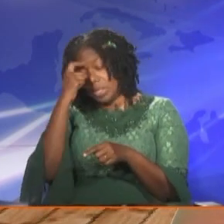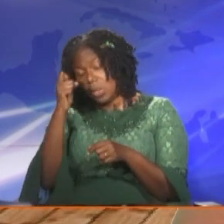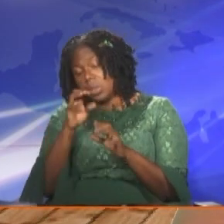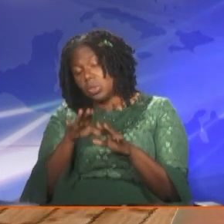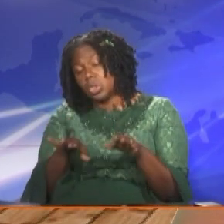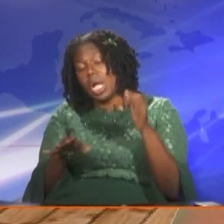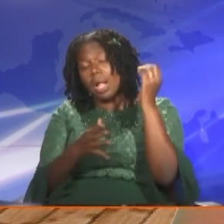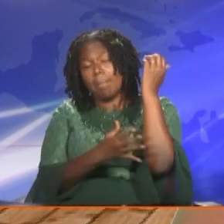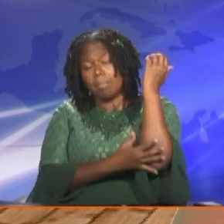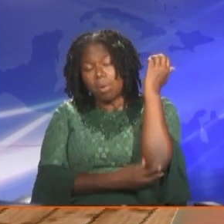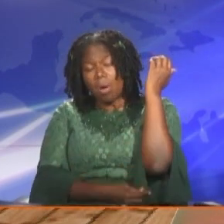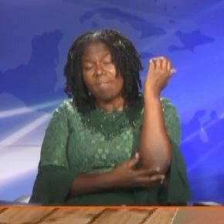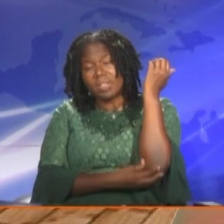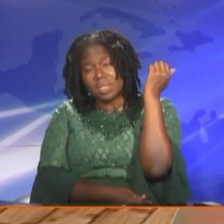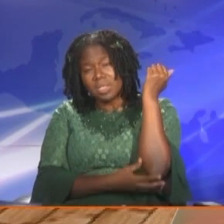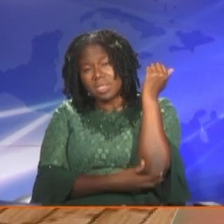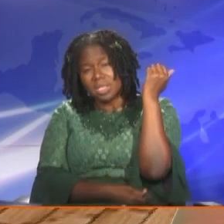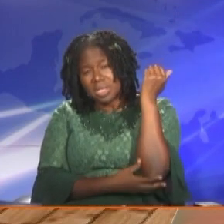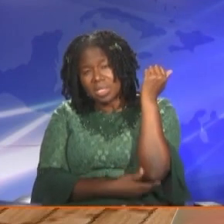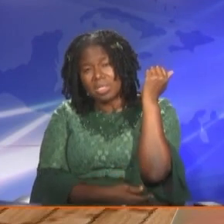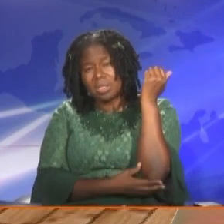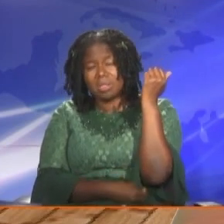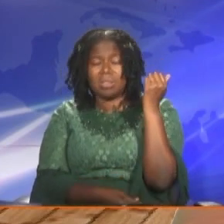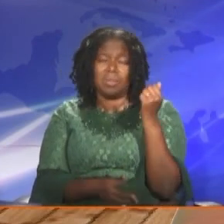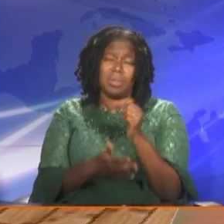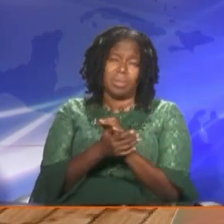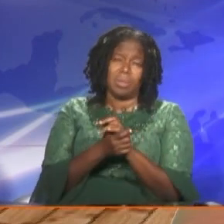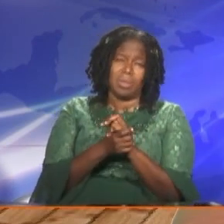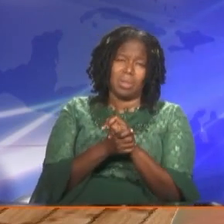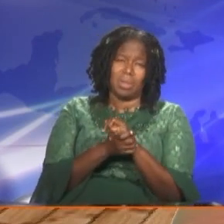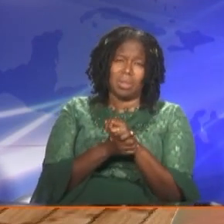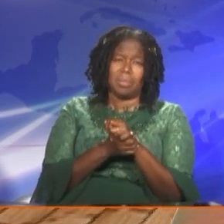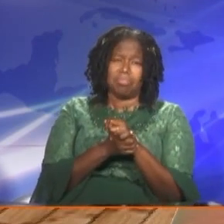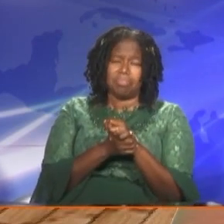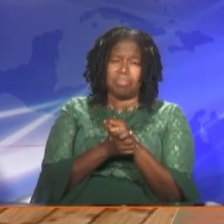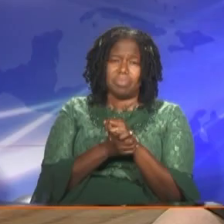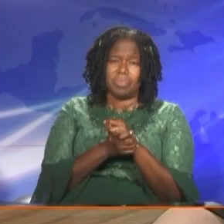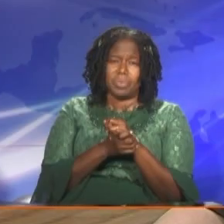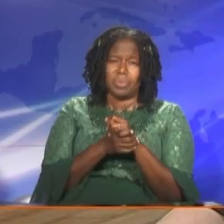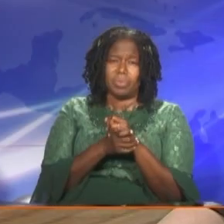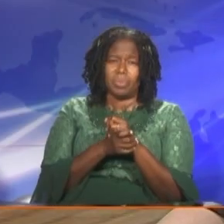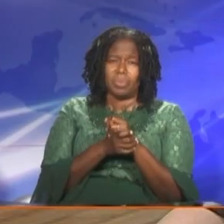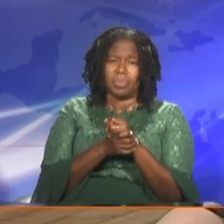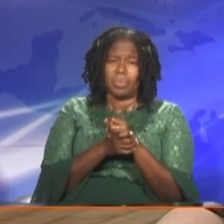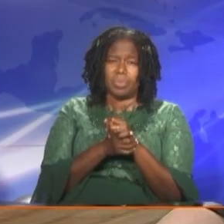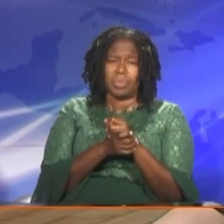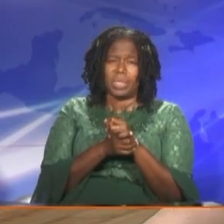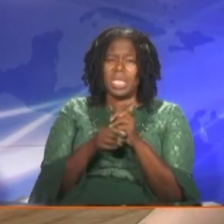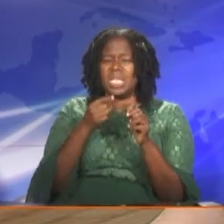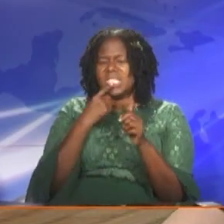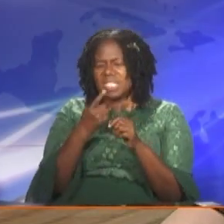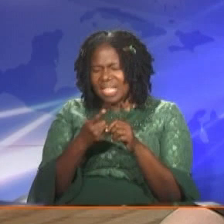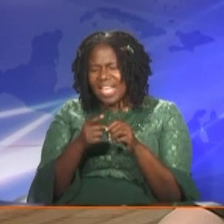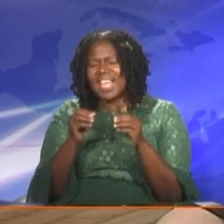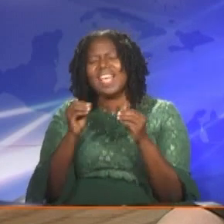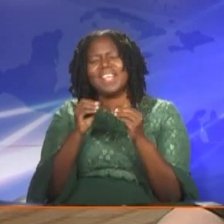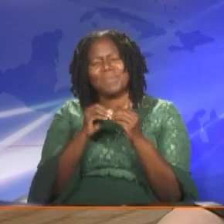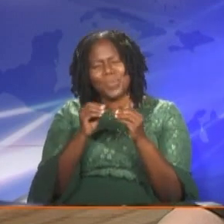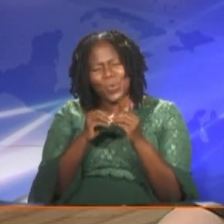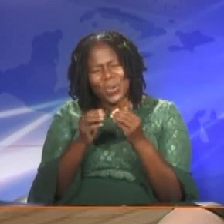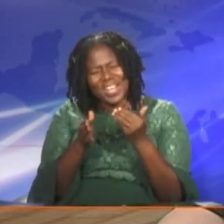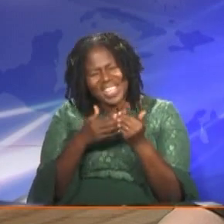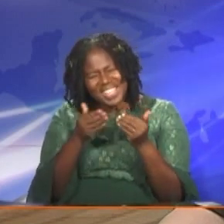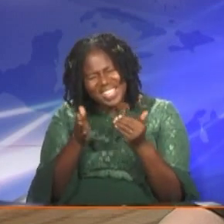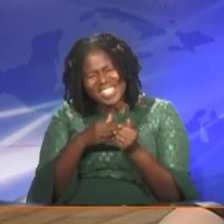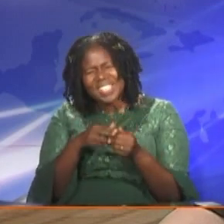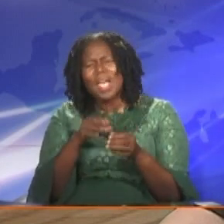actually die much faster under poverty than an adult can. Pretty much more vulnerable than adults are. Yeah, they're at